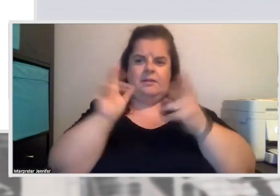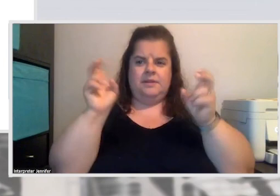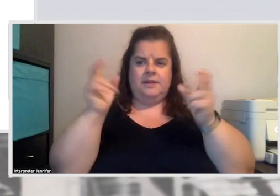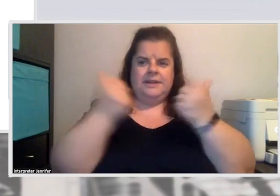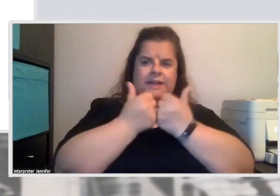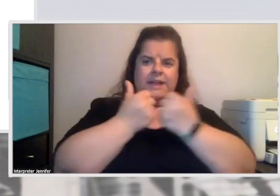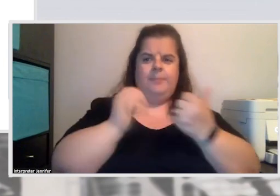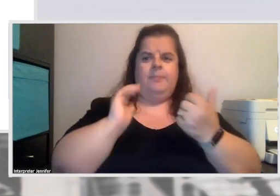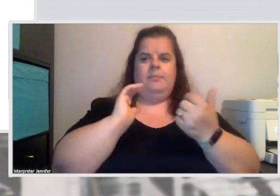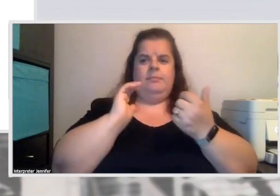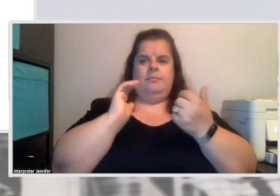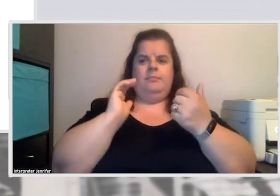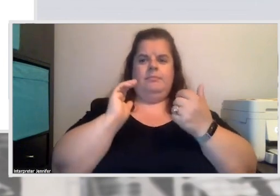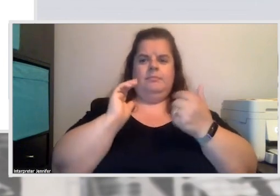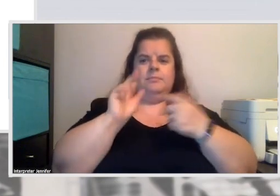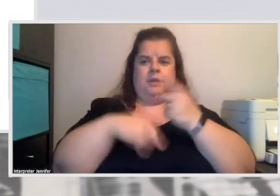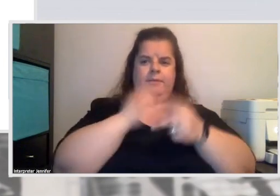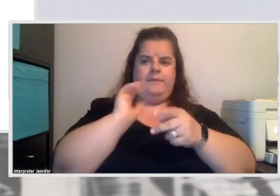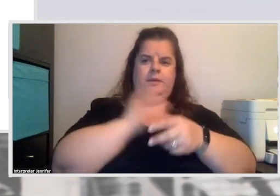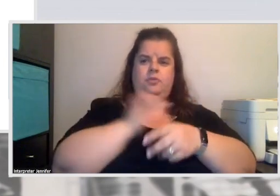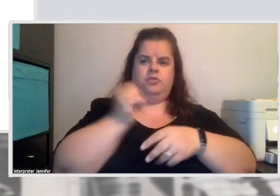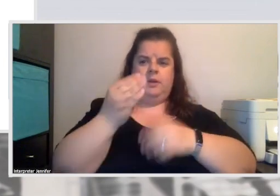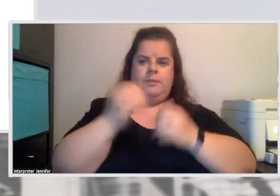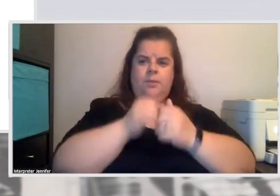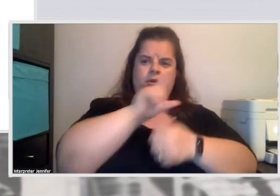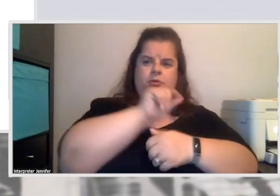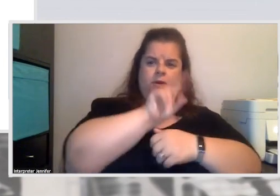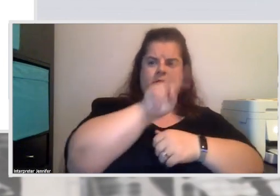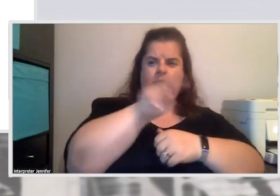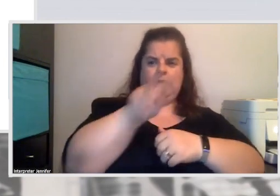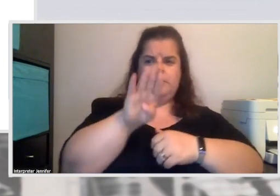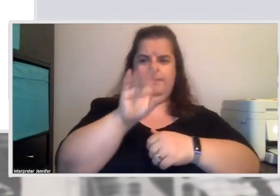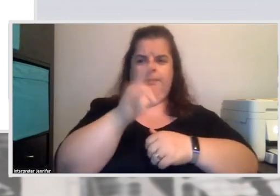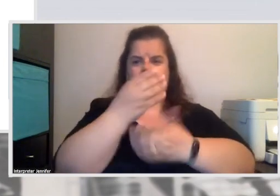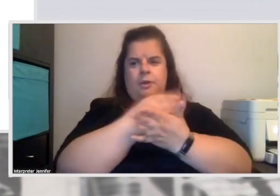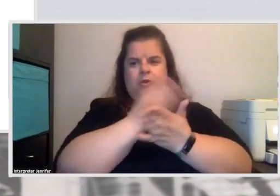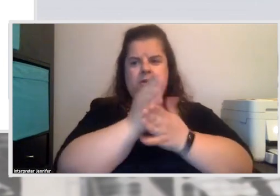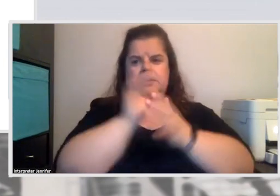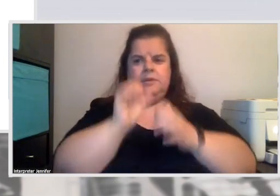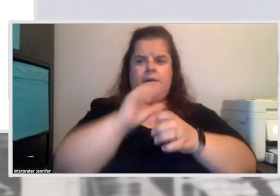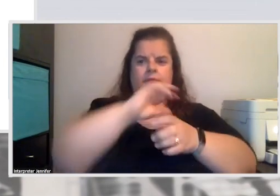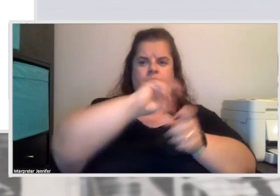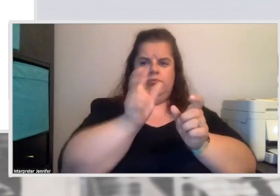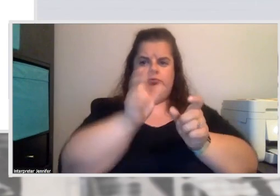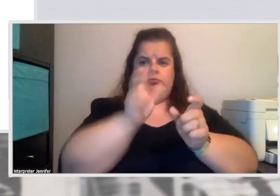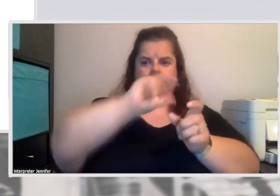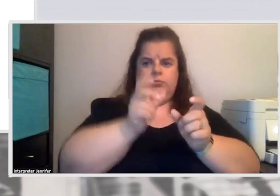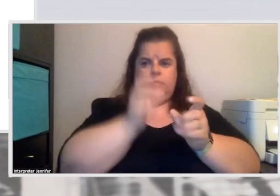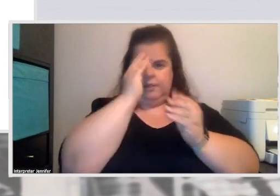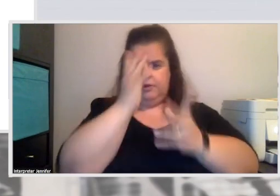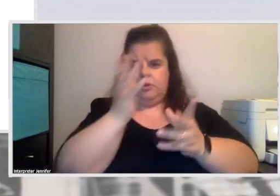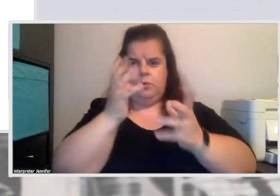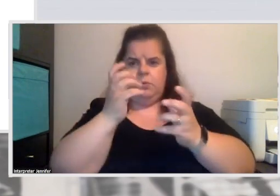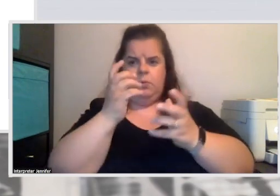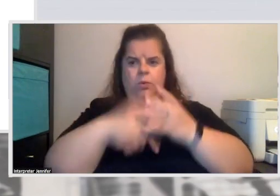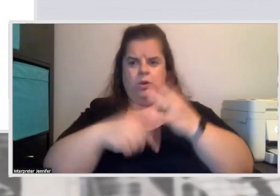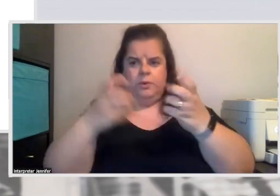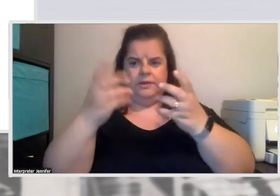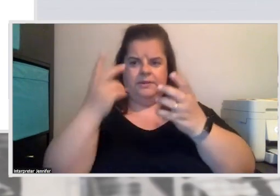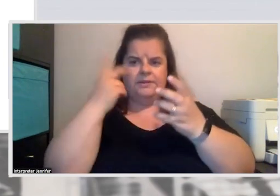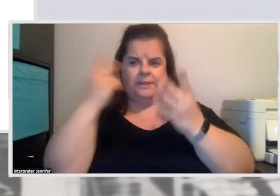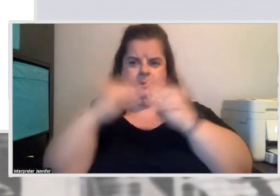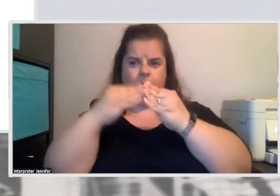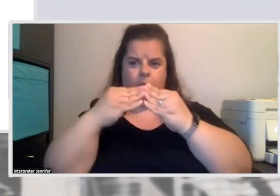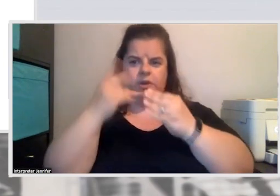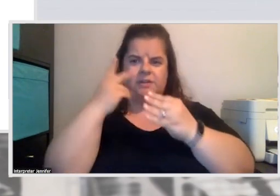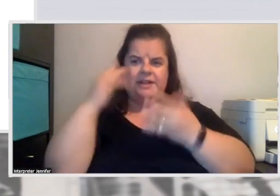jobs. That's out now with the 2022 budget loaded. So you can move the faders around, let us know what you want to see more or less of, provide comments